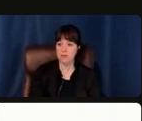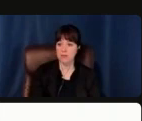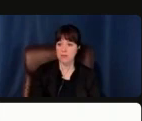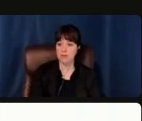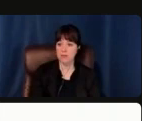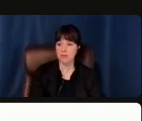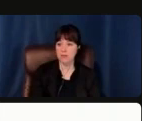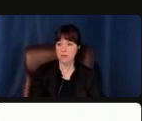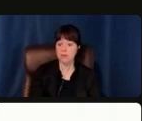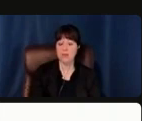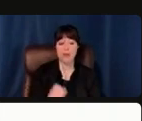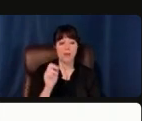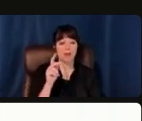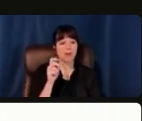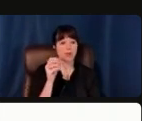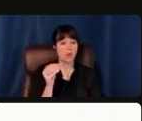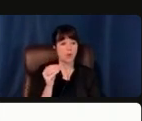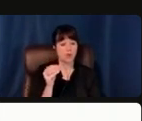Let's see. So,